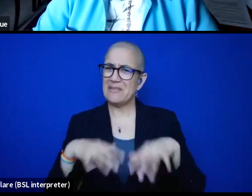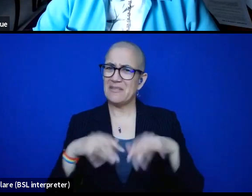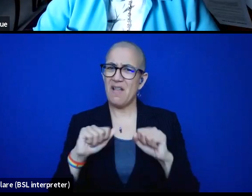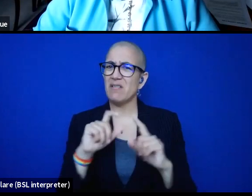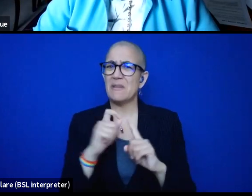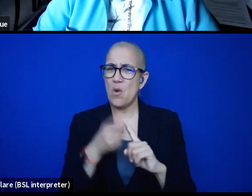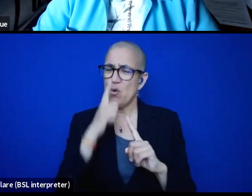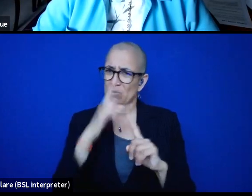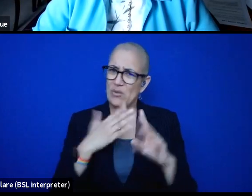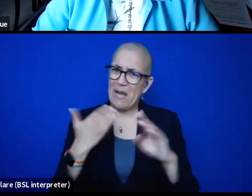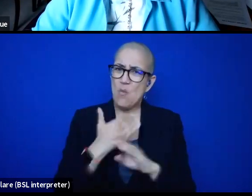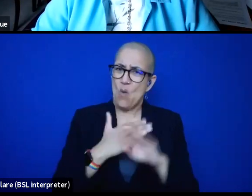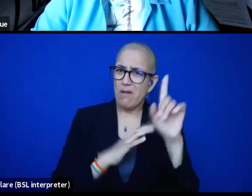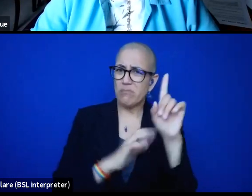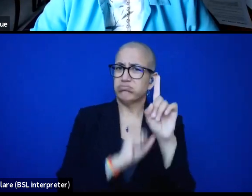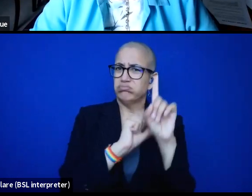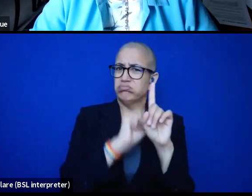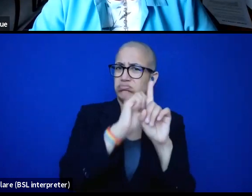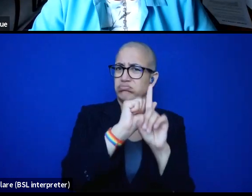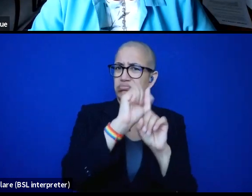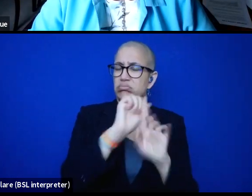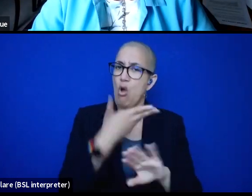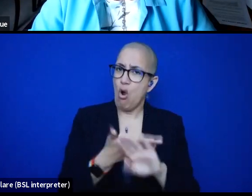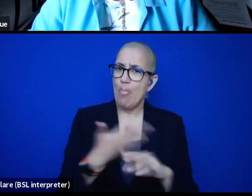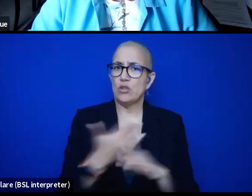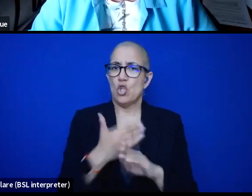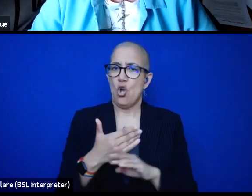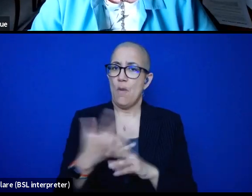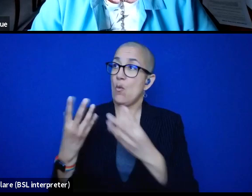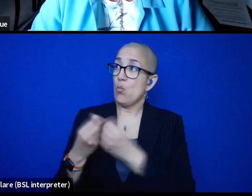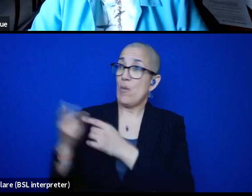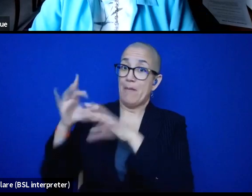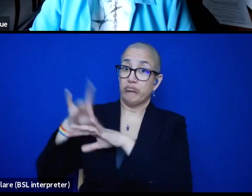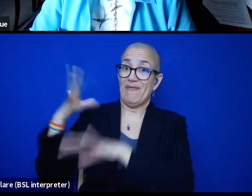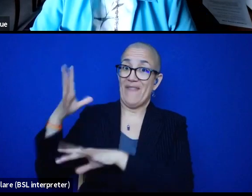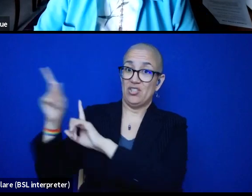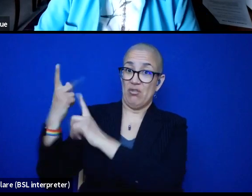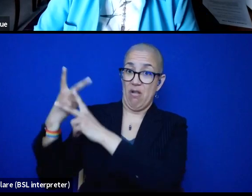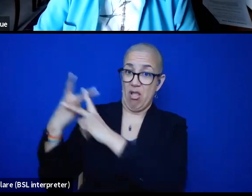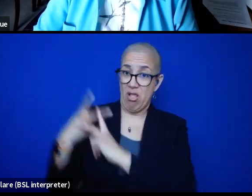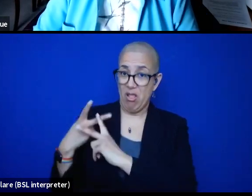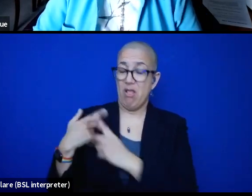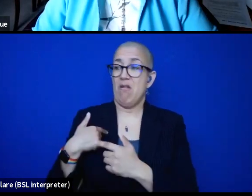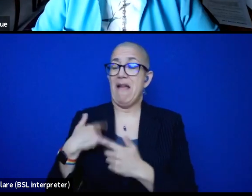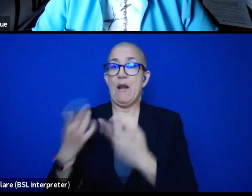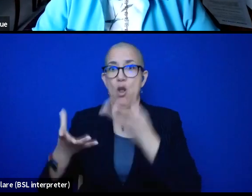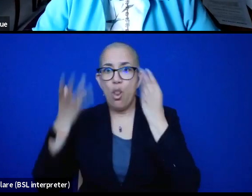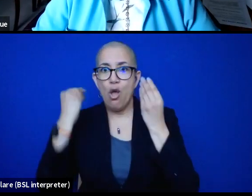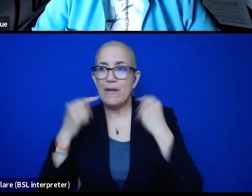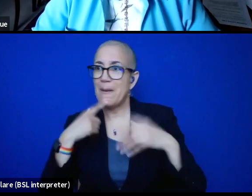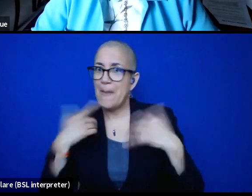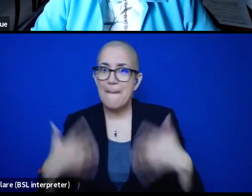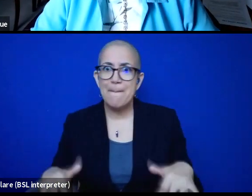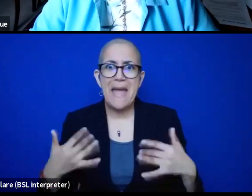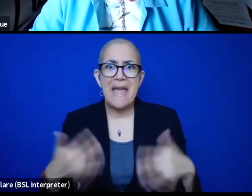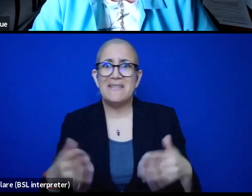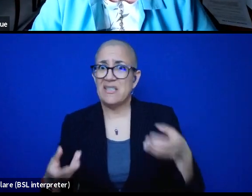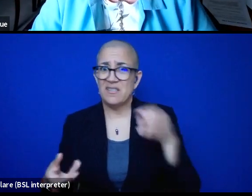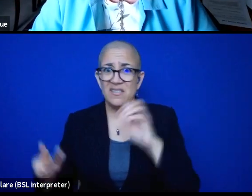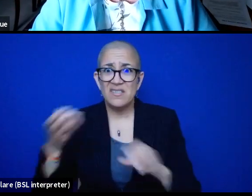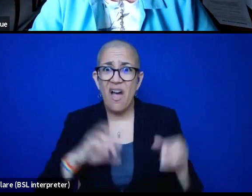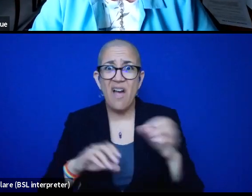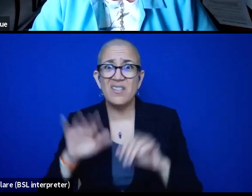work towards it on the job with professionals, learning all the amazing science that there is out there now